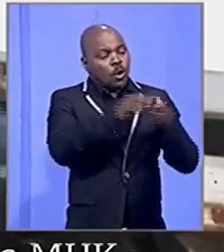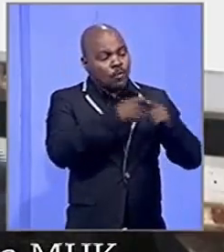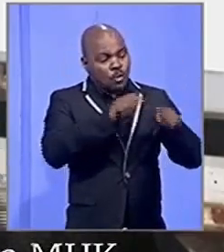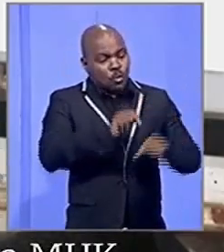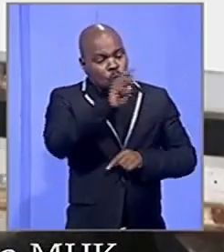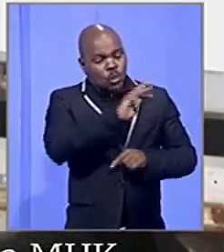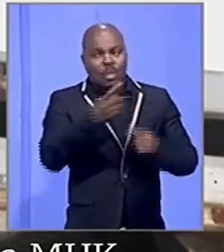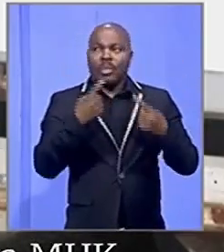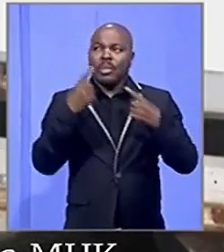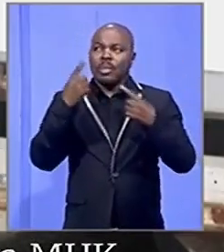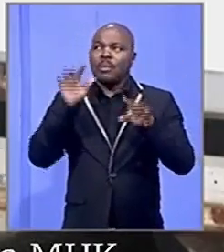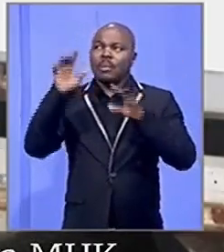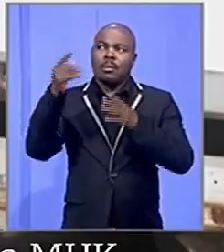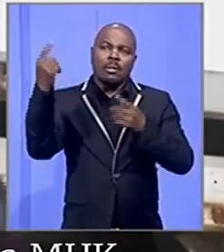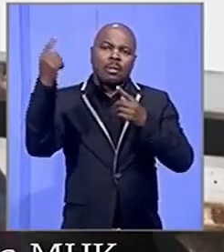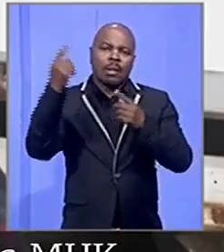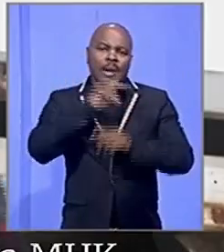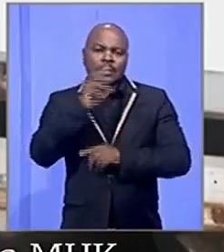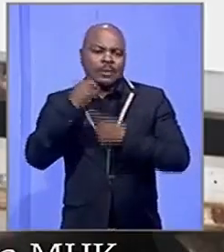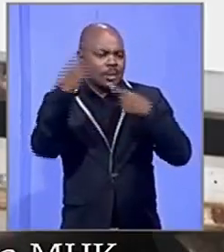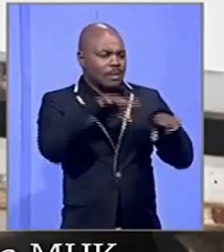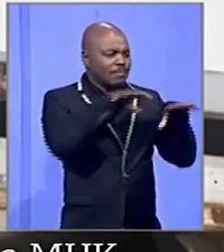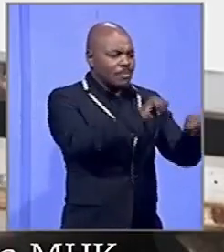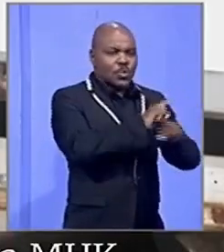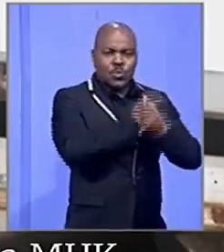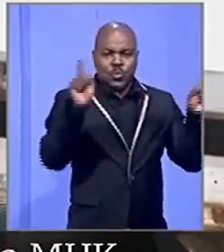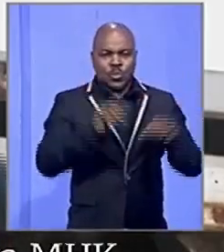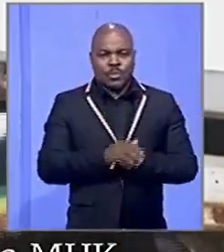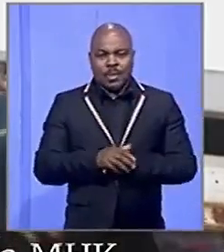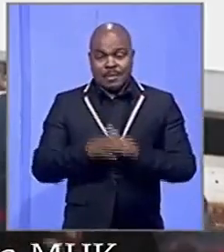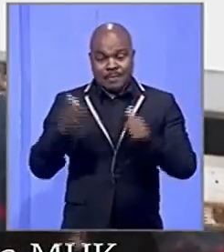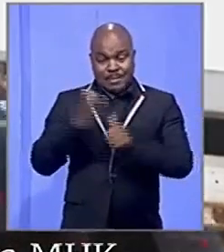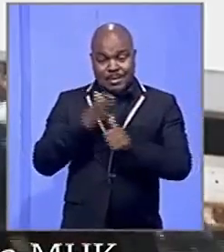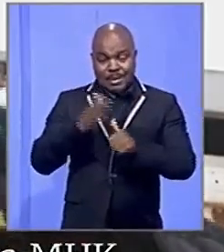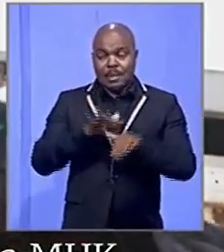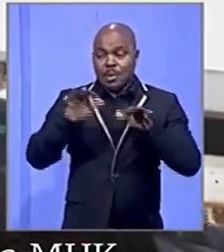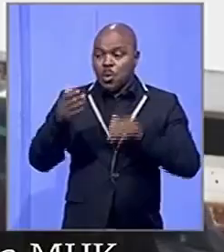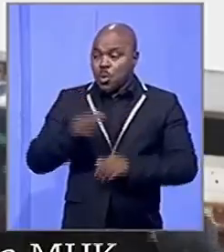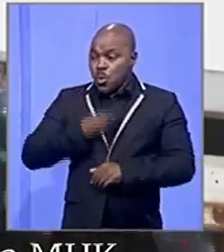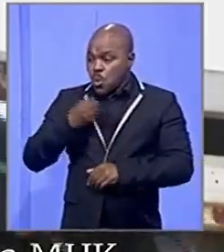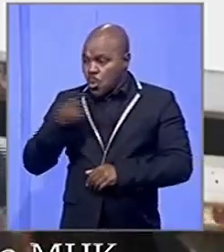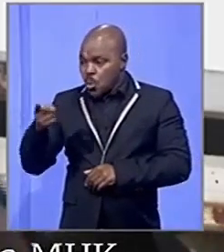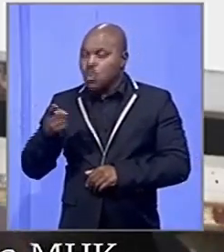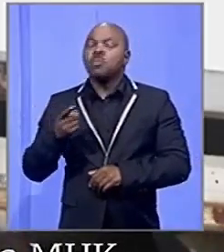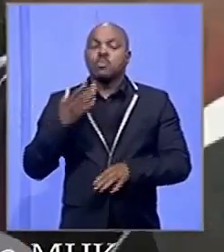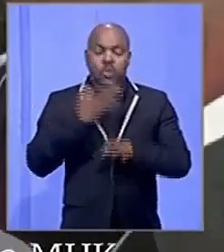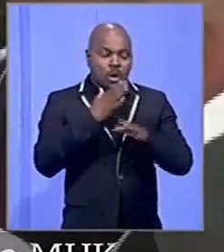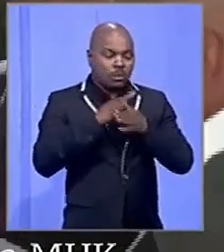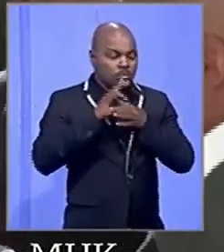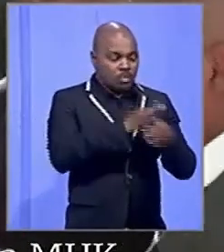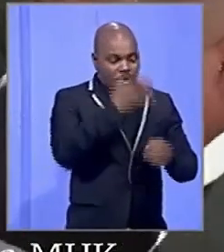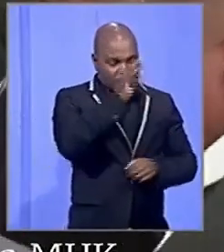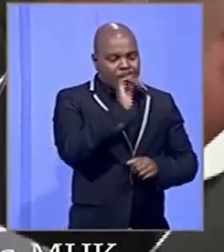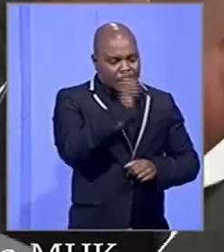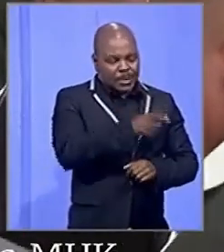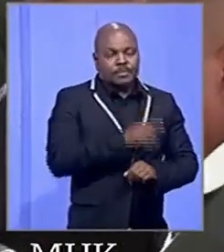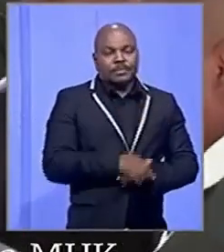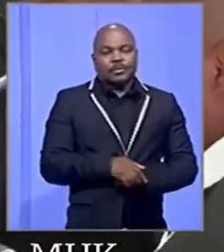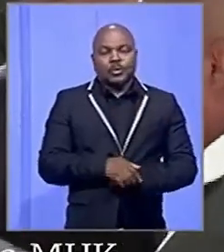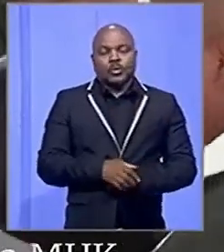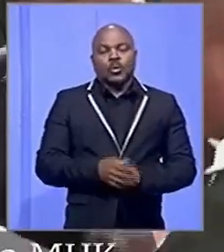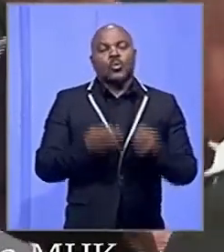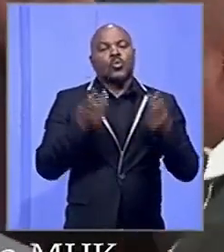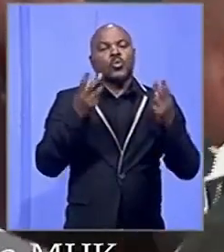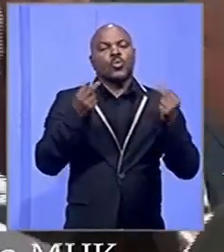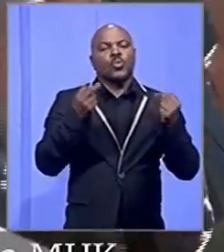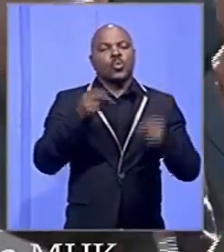must first empower young people here who are prepared to do work with government. Tonakgolo e ntšha o